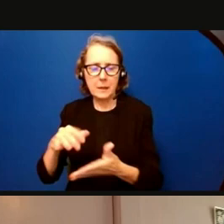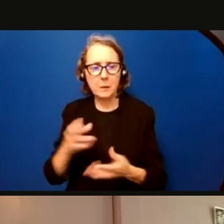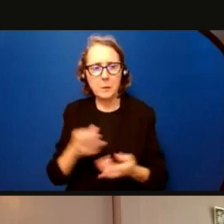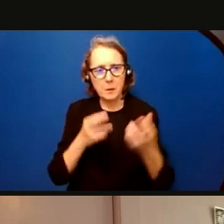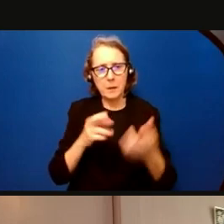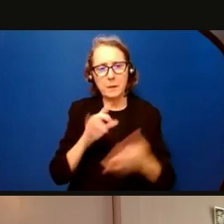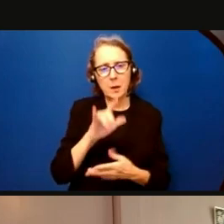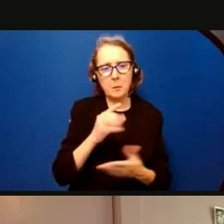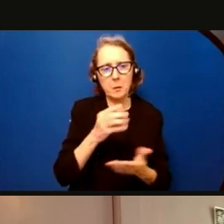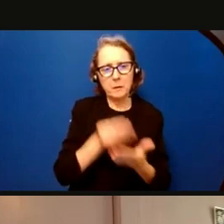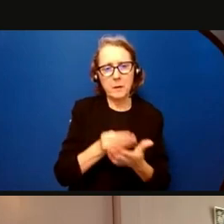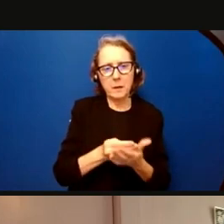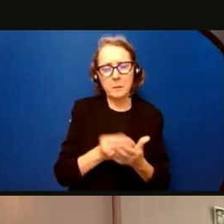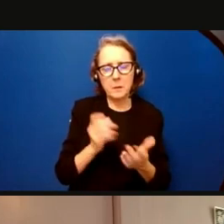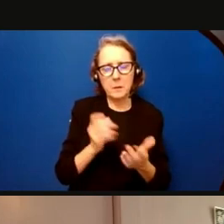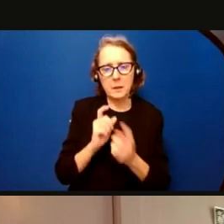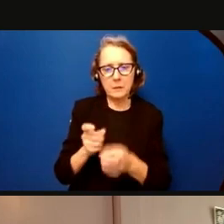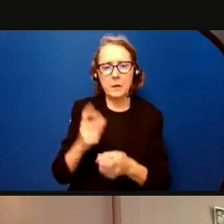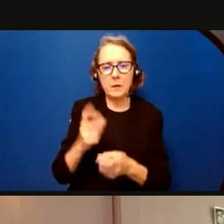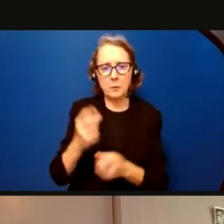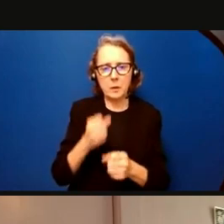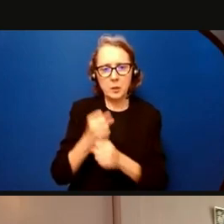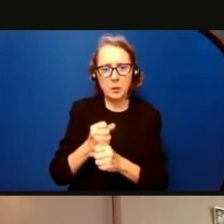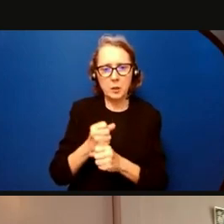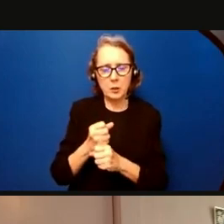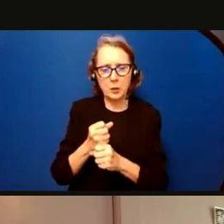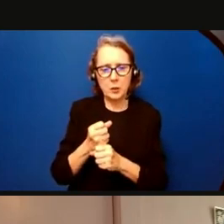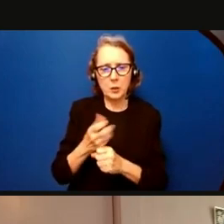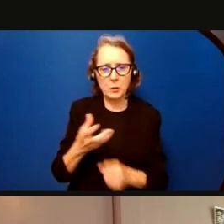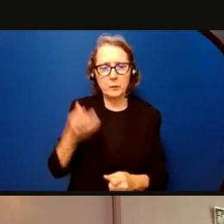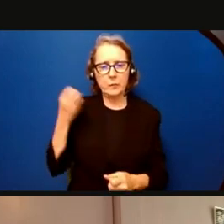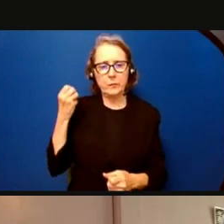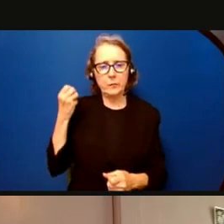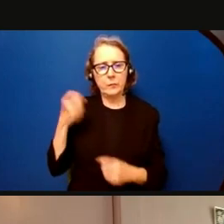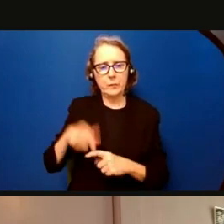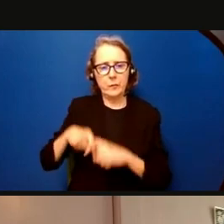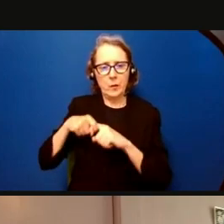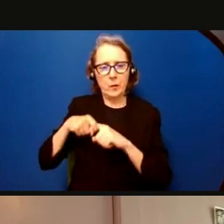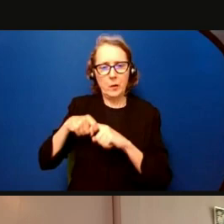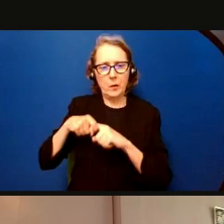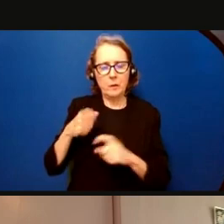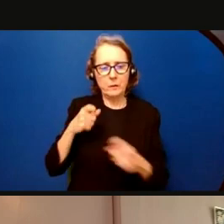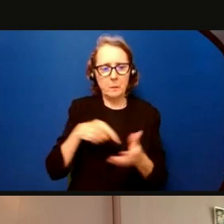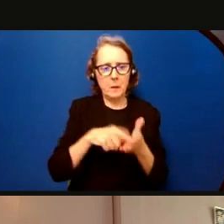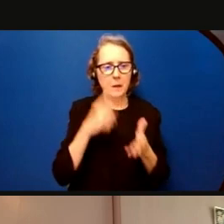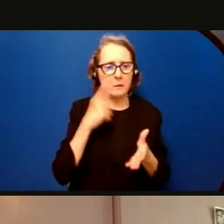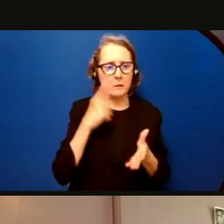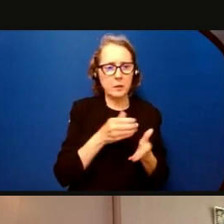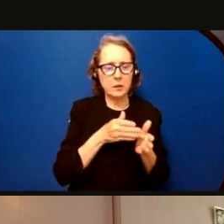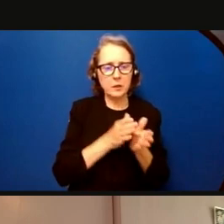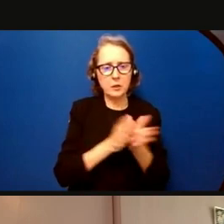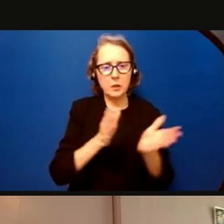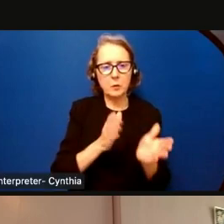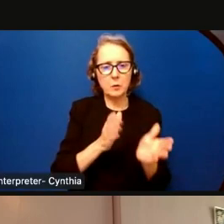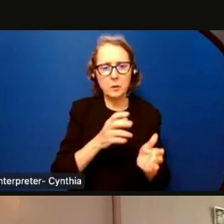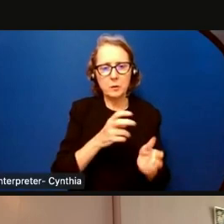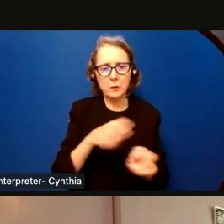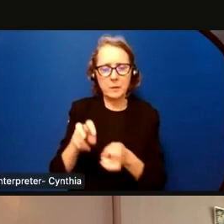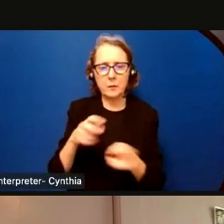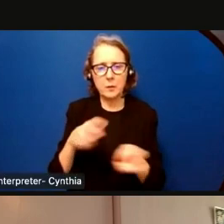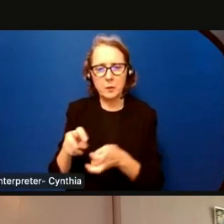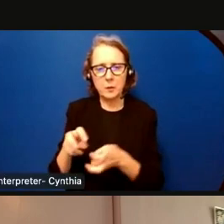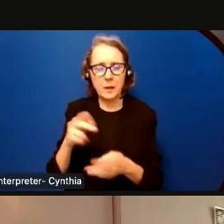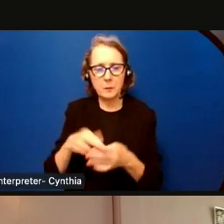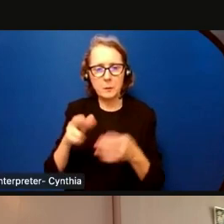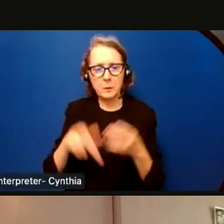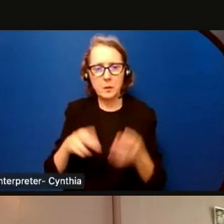be granted a three-year reprieve from paying general fund transfers, which result in $329,000 per year